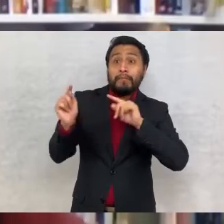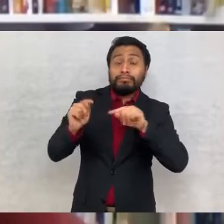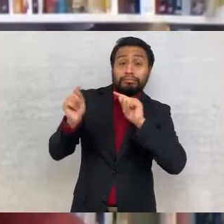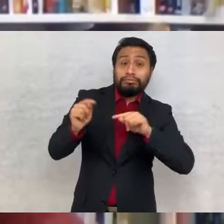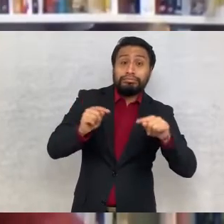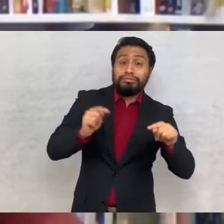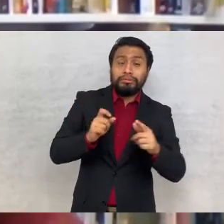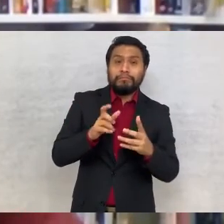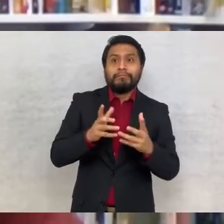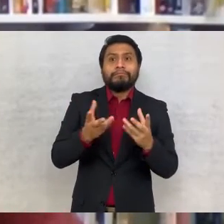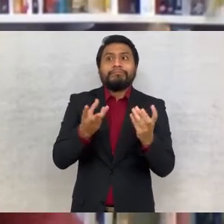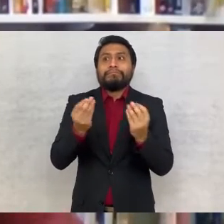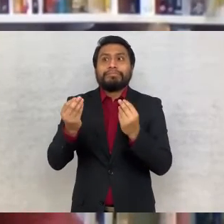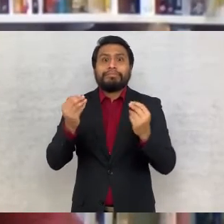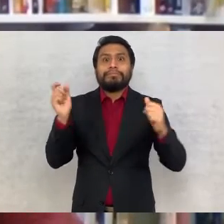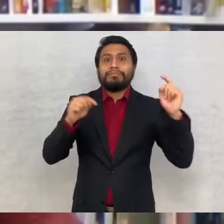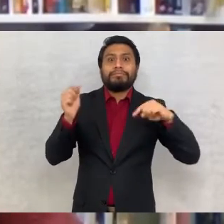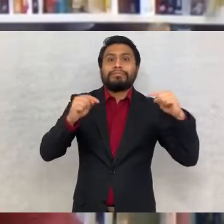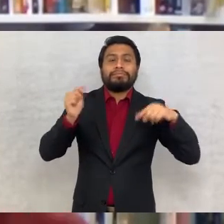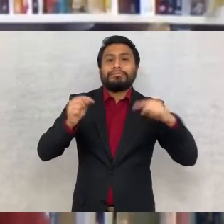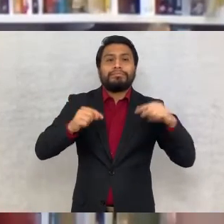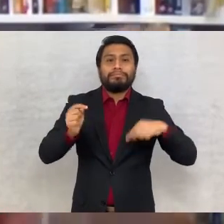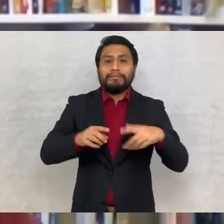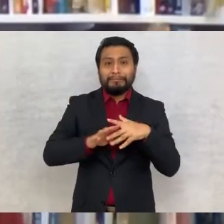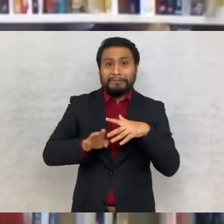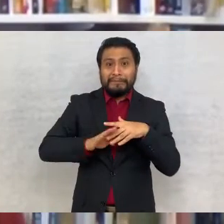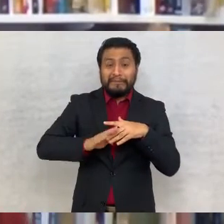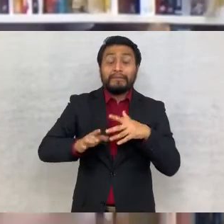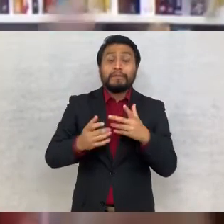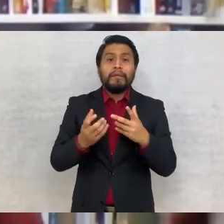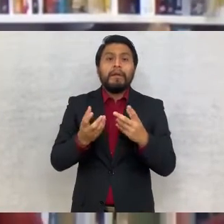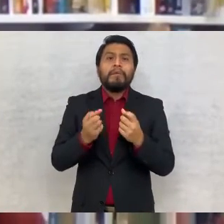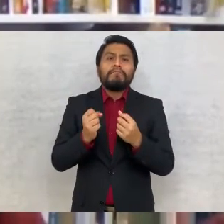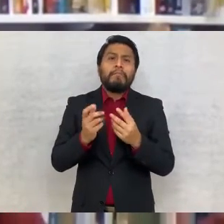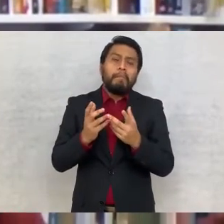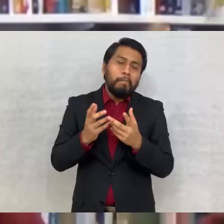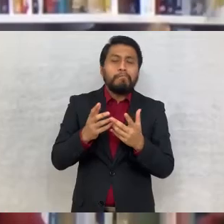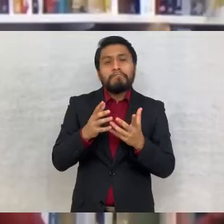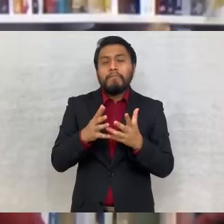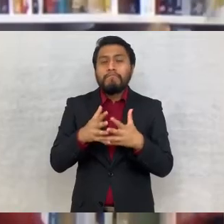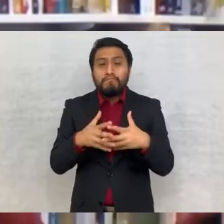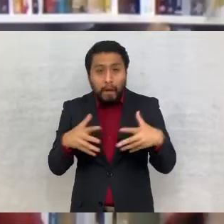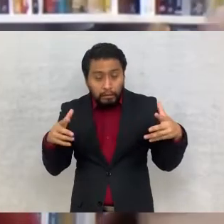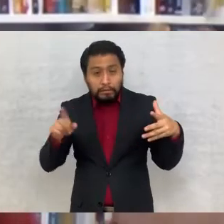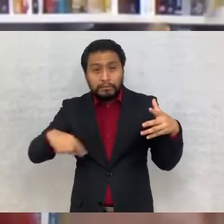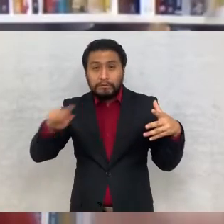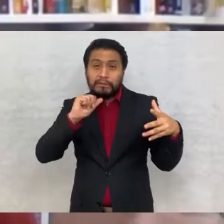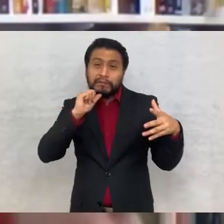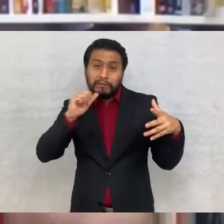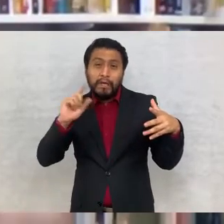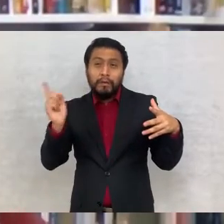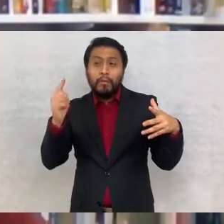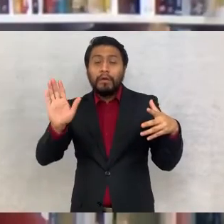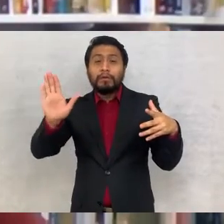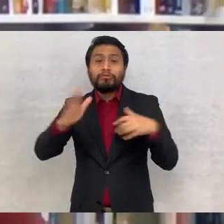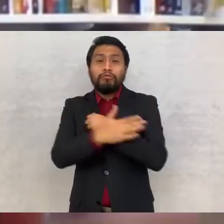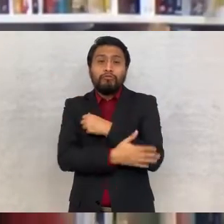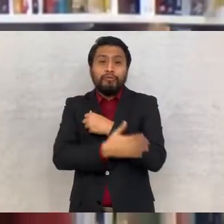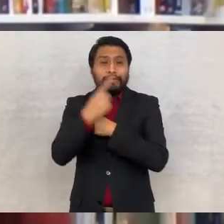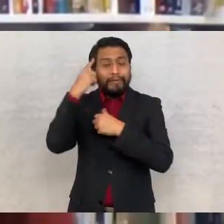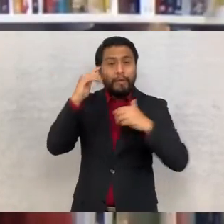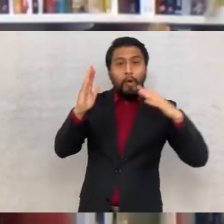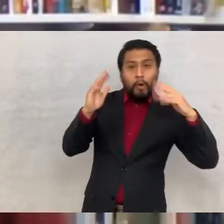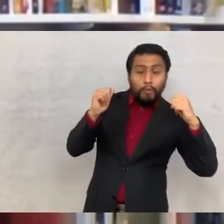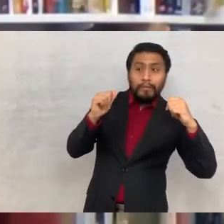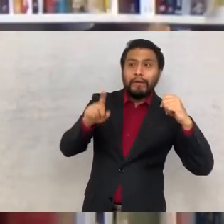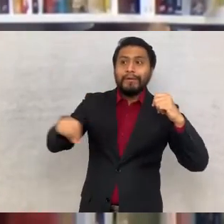immigrants who arrived in numbers quite out of proportion to the existing population were, for the most part, not the ones the